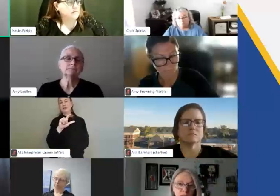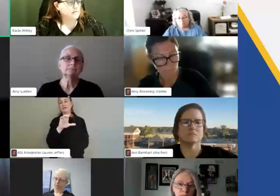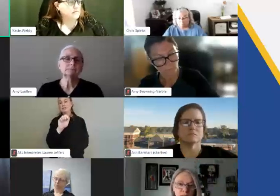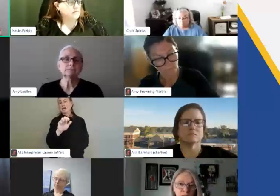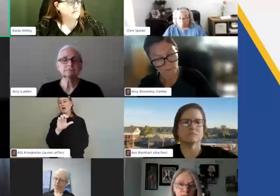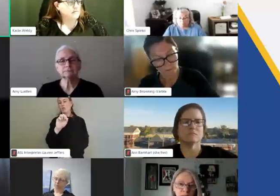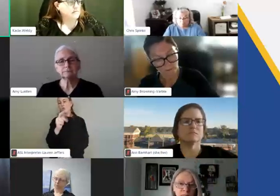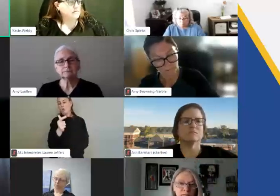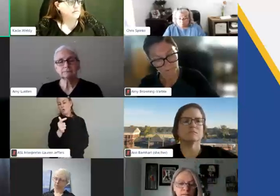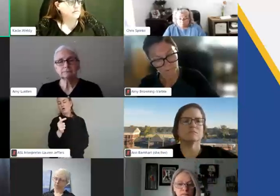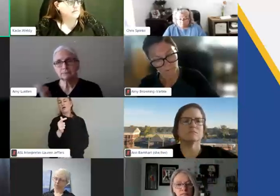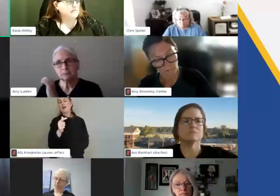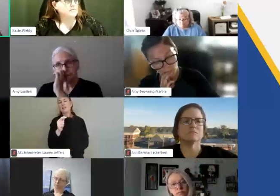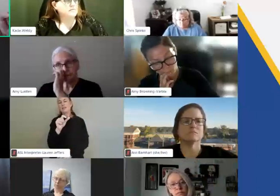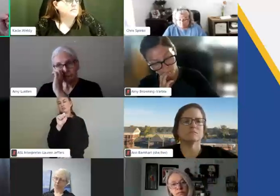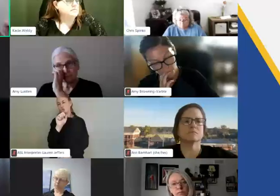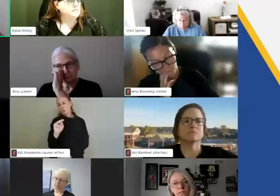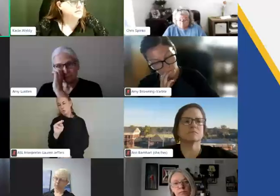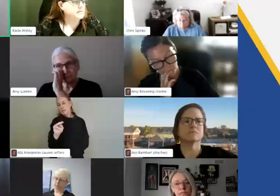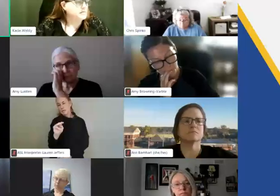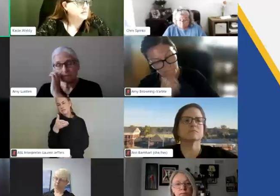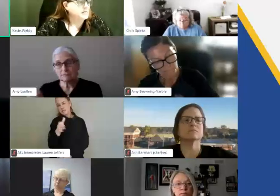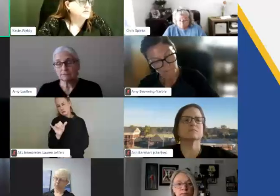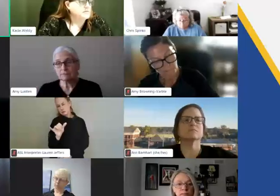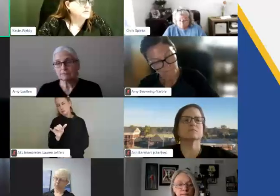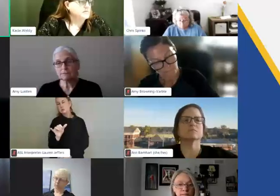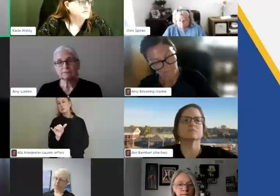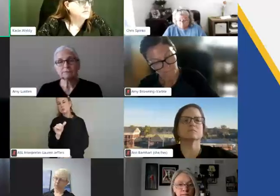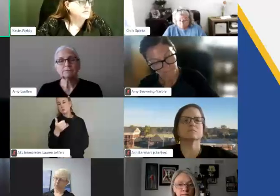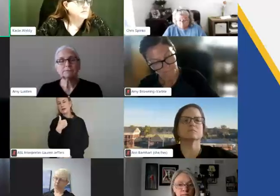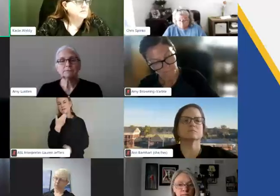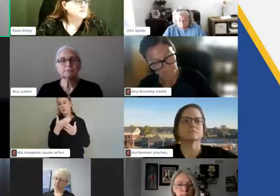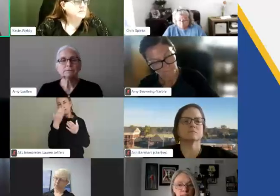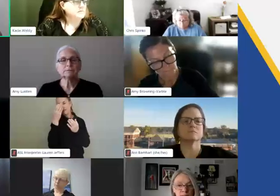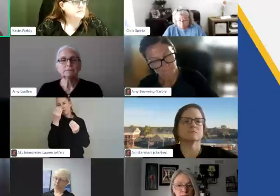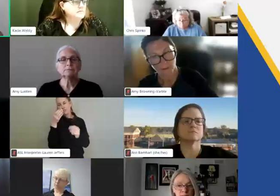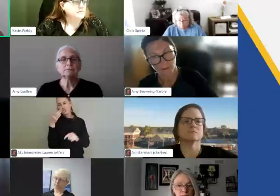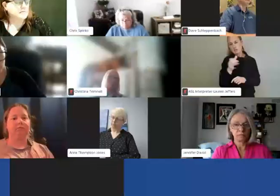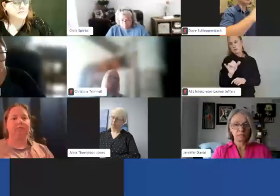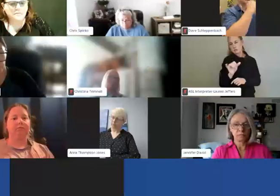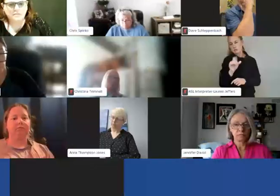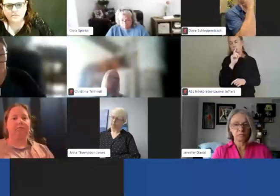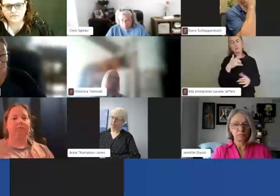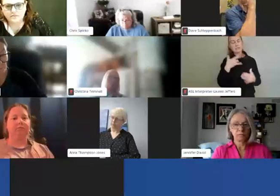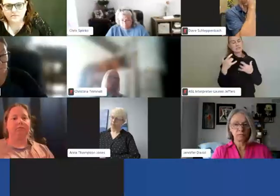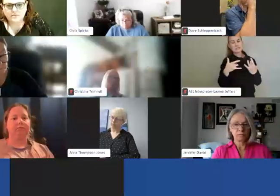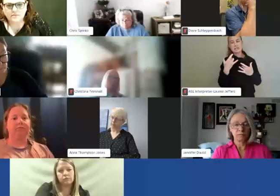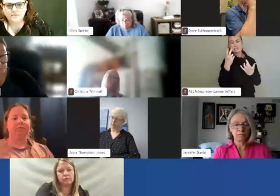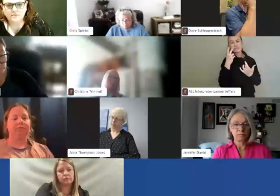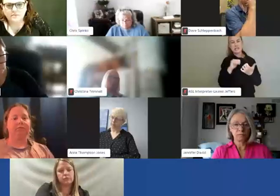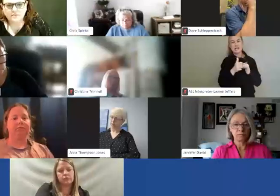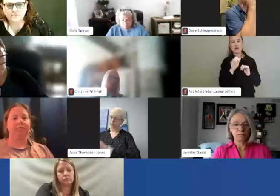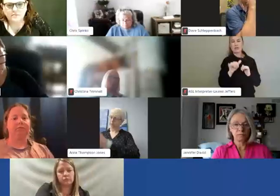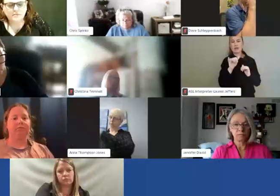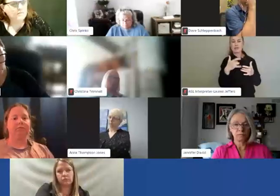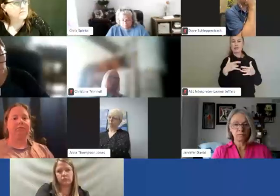insilc.org. And you can find it on our social channels. Where we have good information on that as well. So we're really excited to see how that event